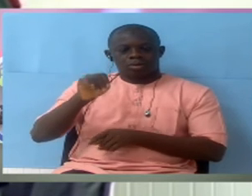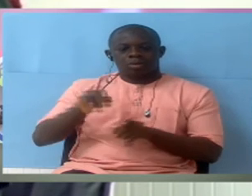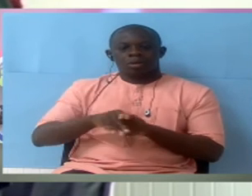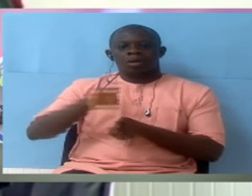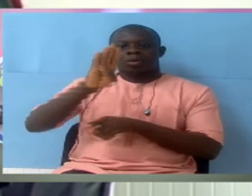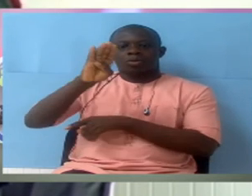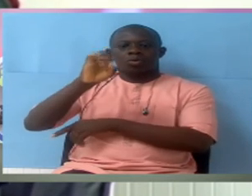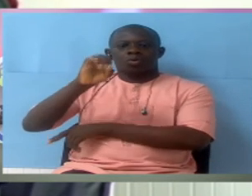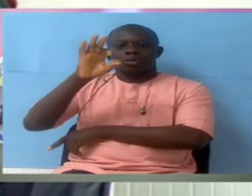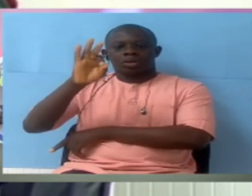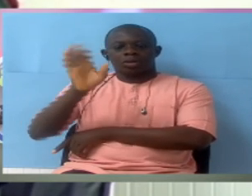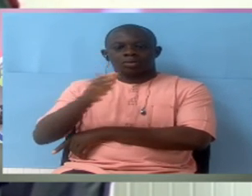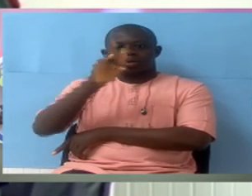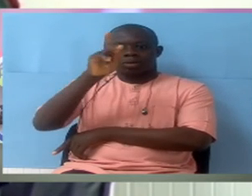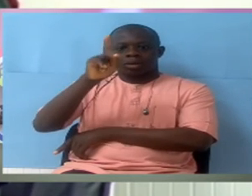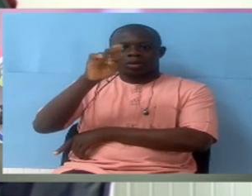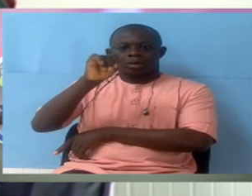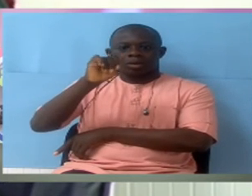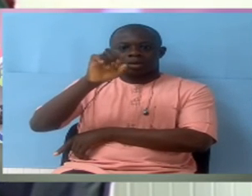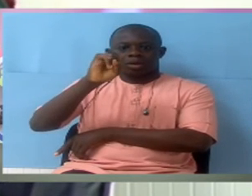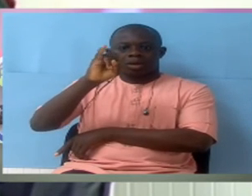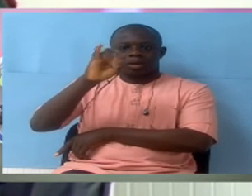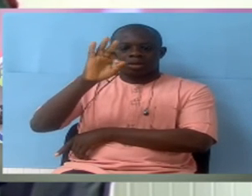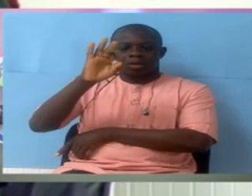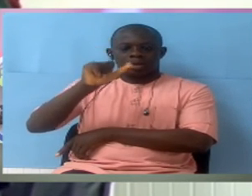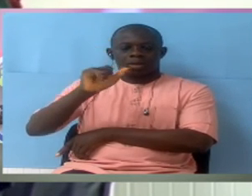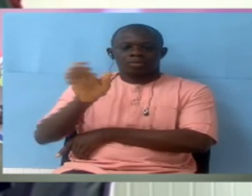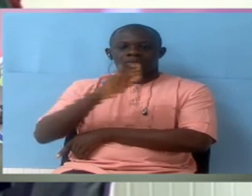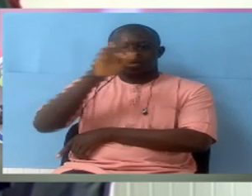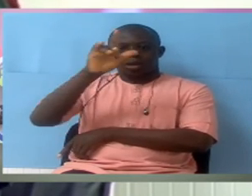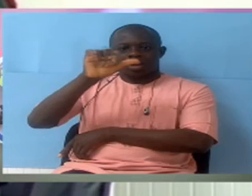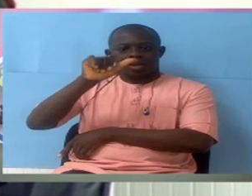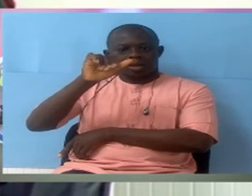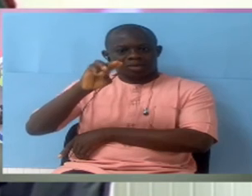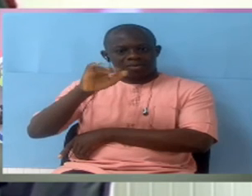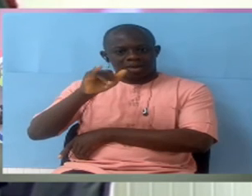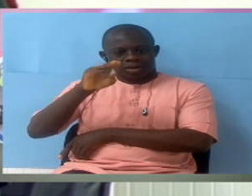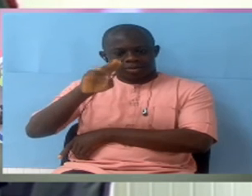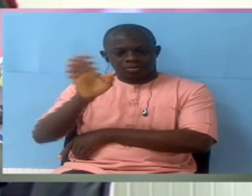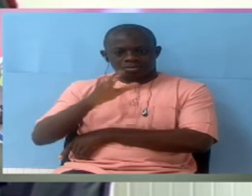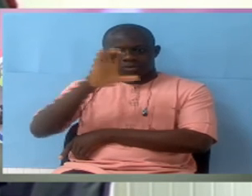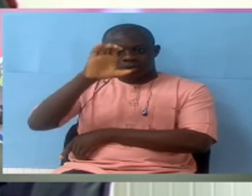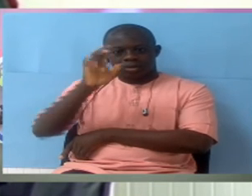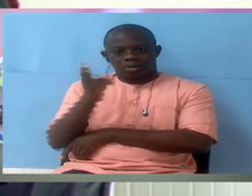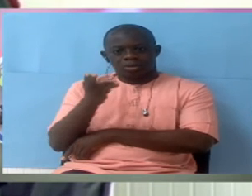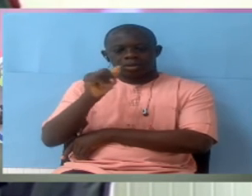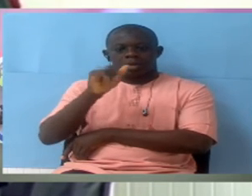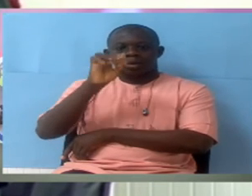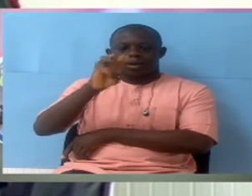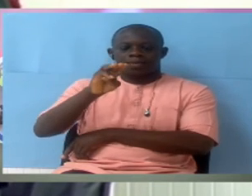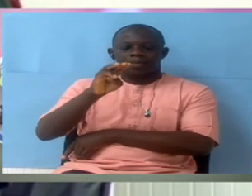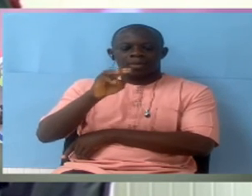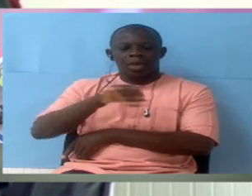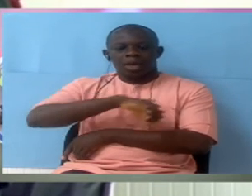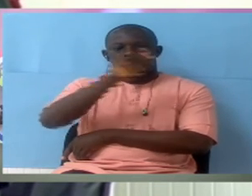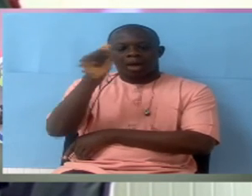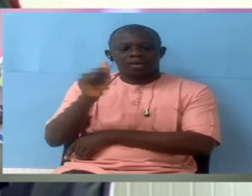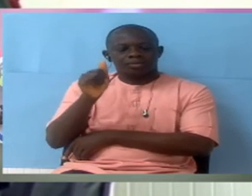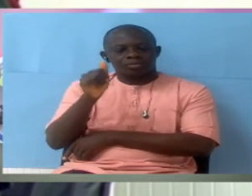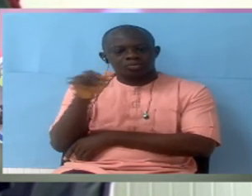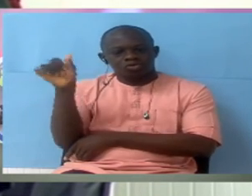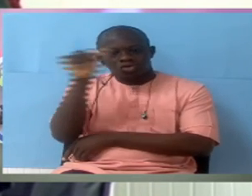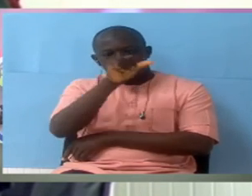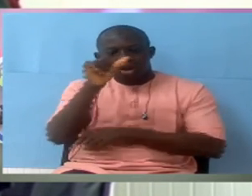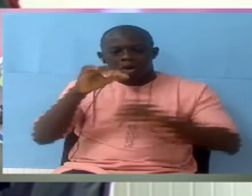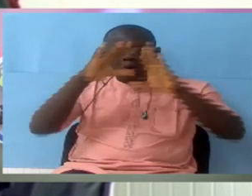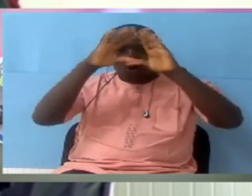Boto Keita. Boto Keita. Lamine Cham. Lamine Cham. And other